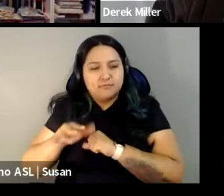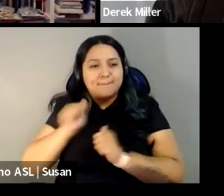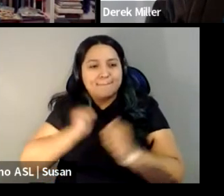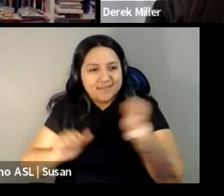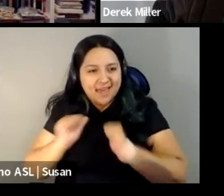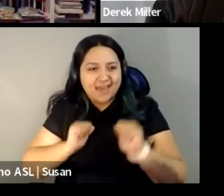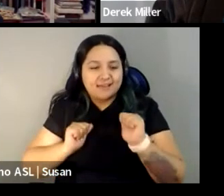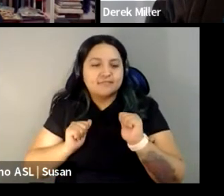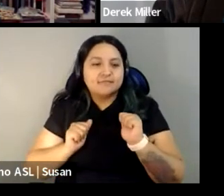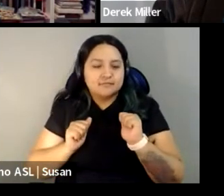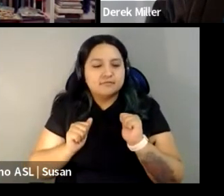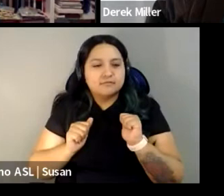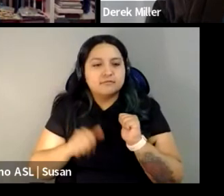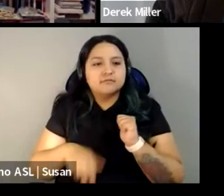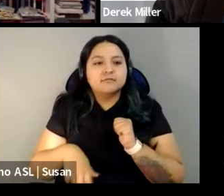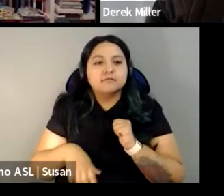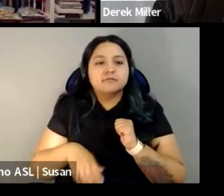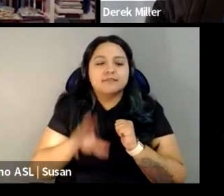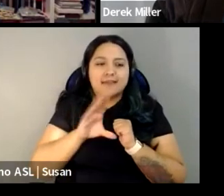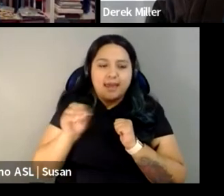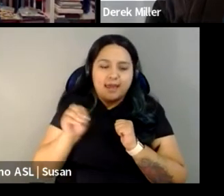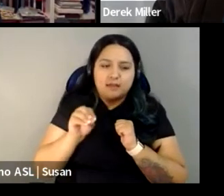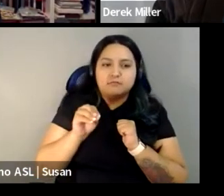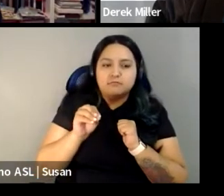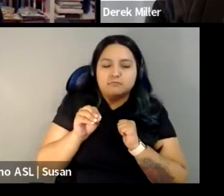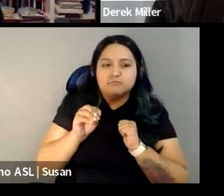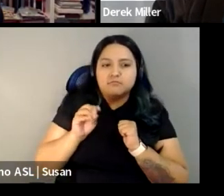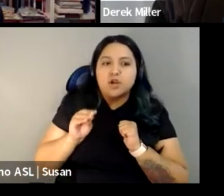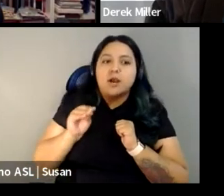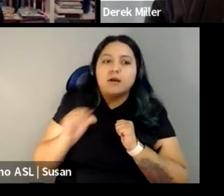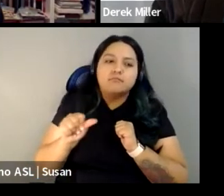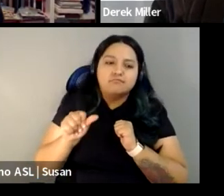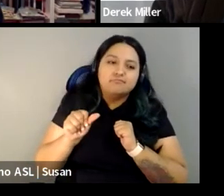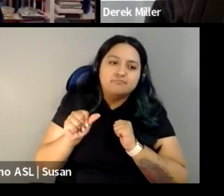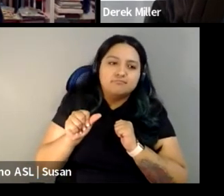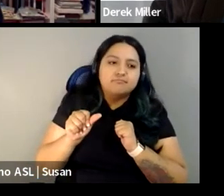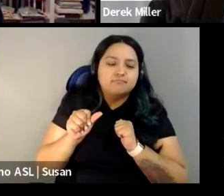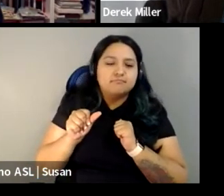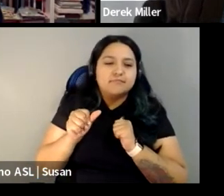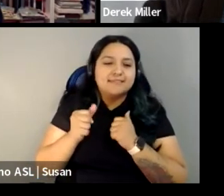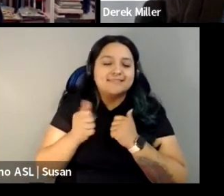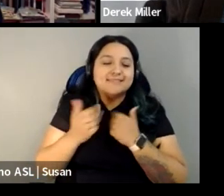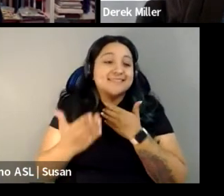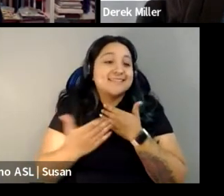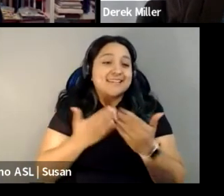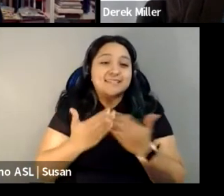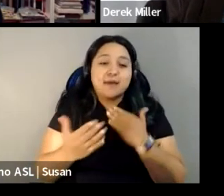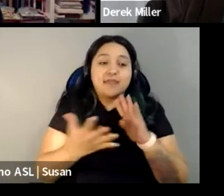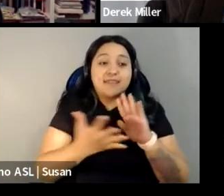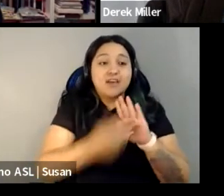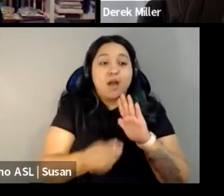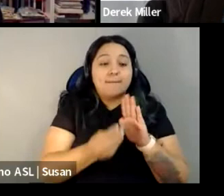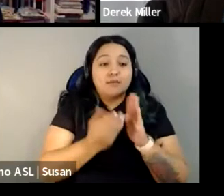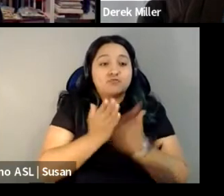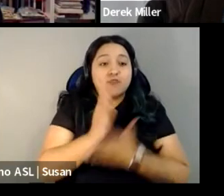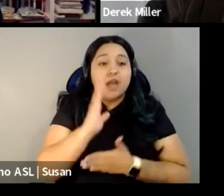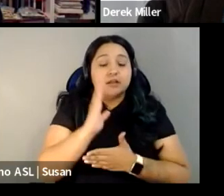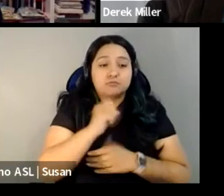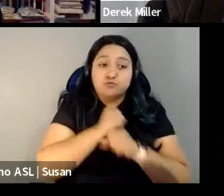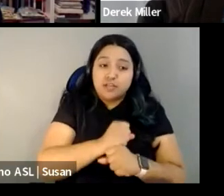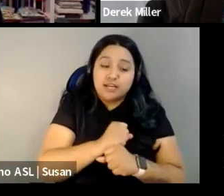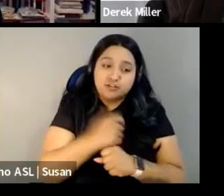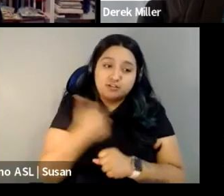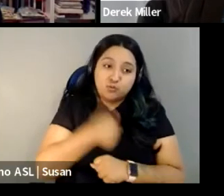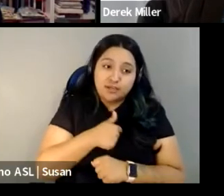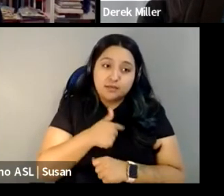control and compensation, despite these formal copyright protections that we assume